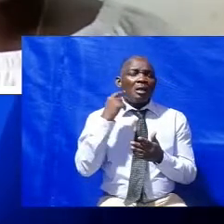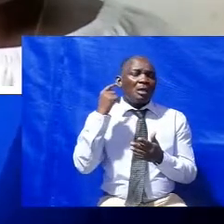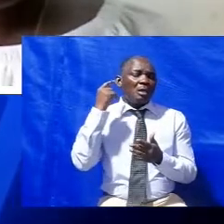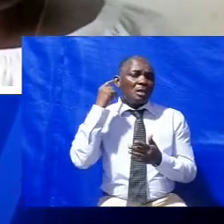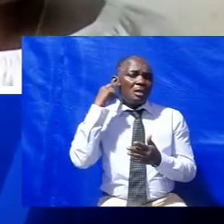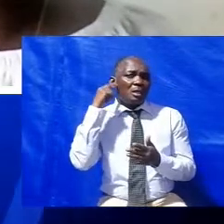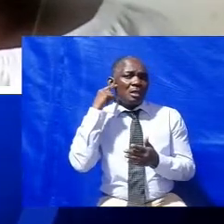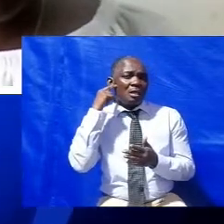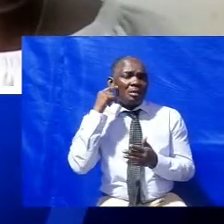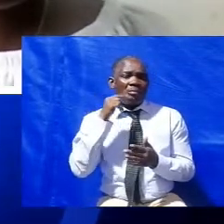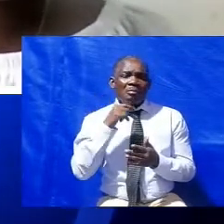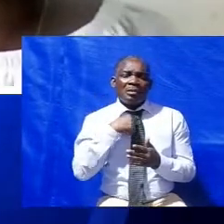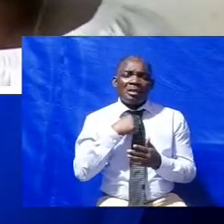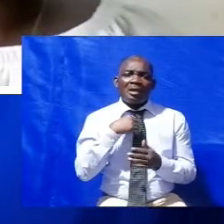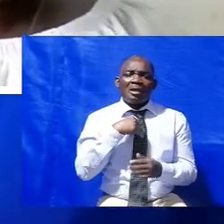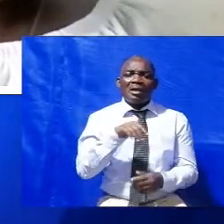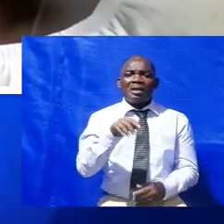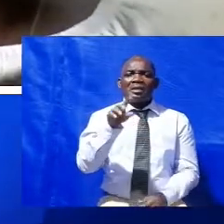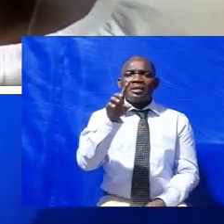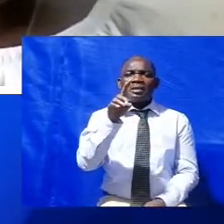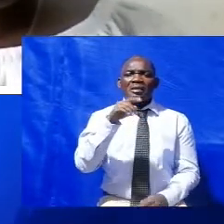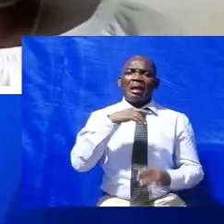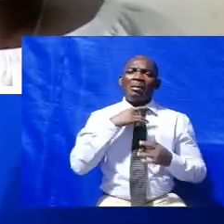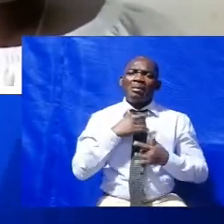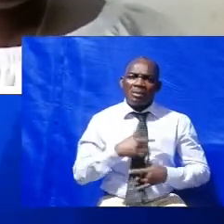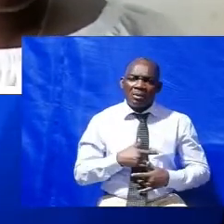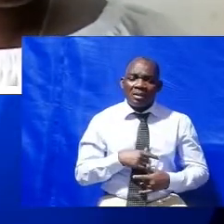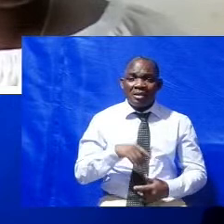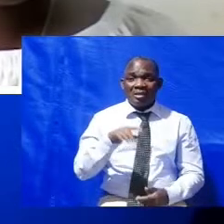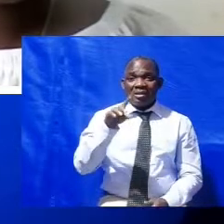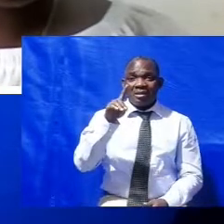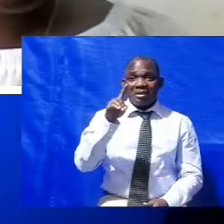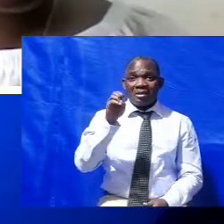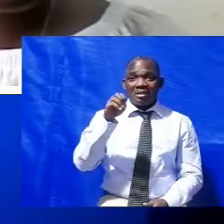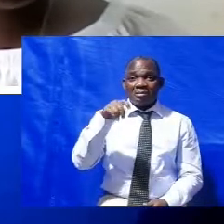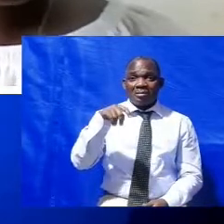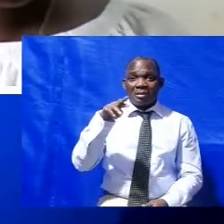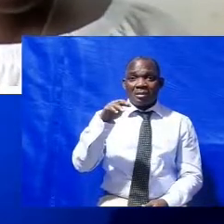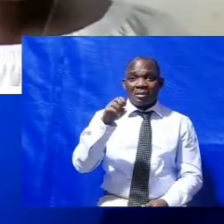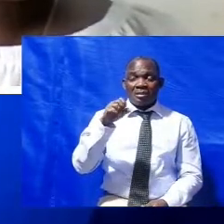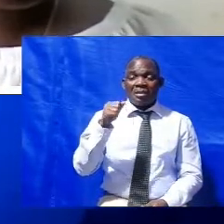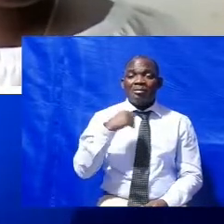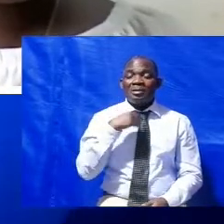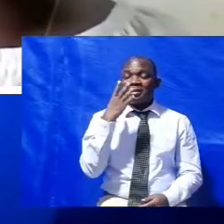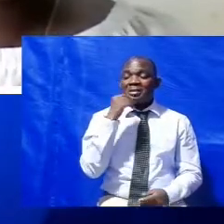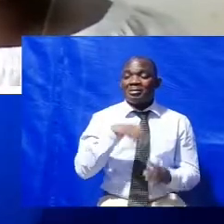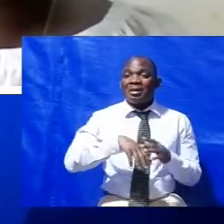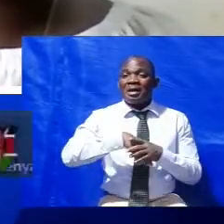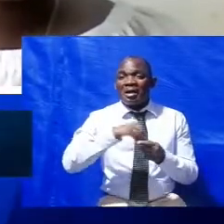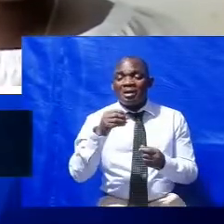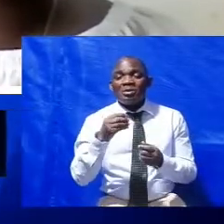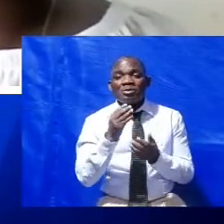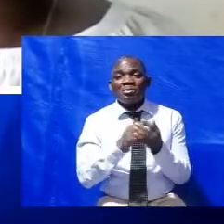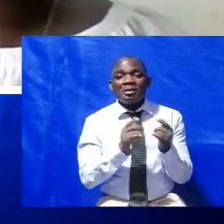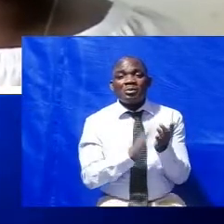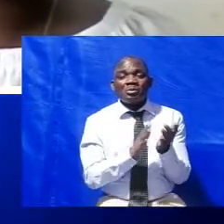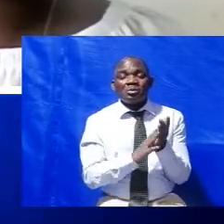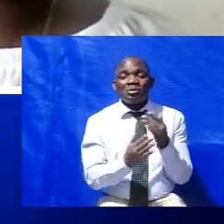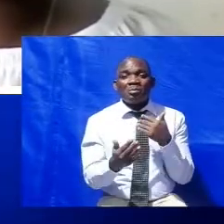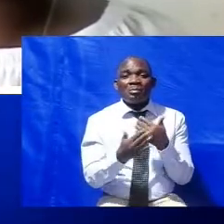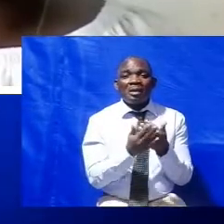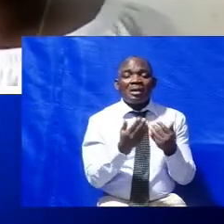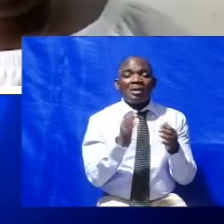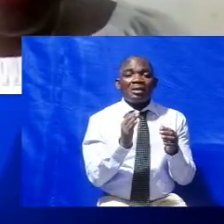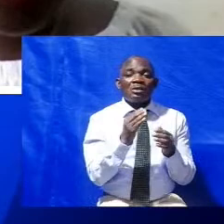I actually had depression, because I would find myself sleeping over break time outside and coming to class